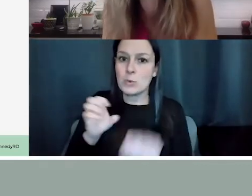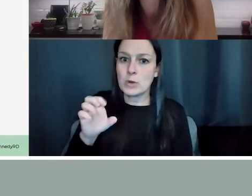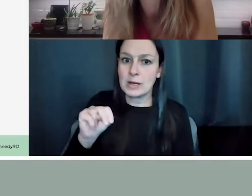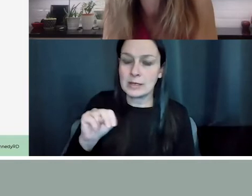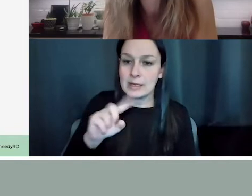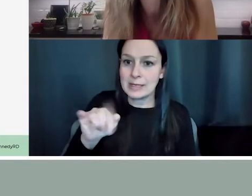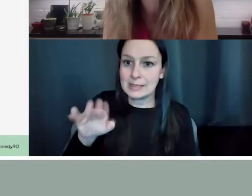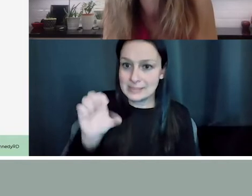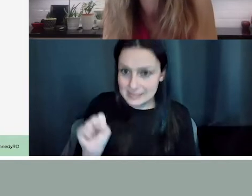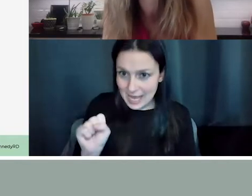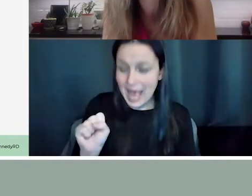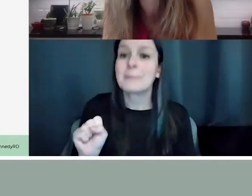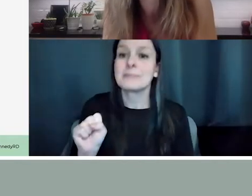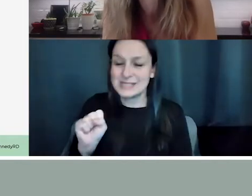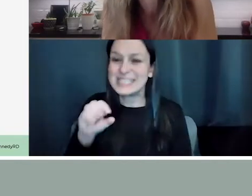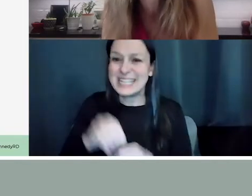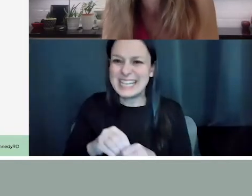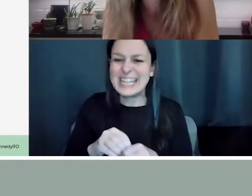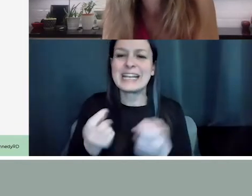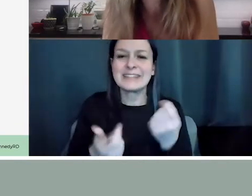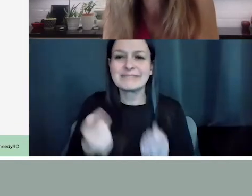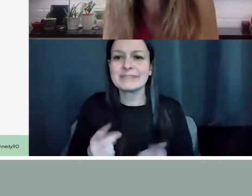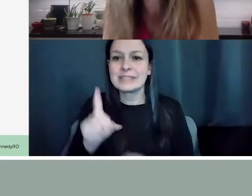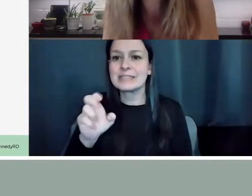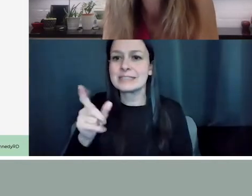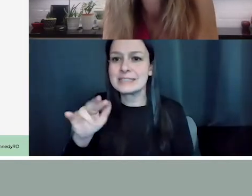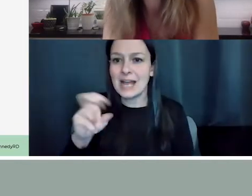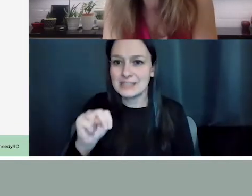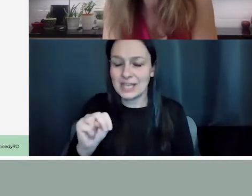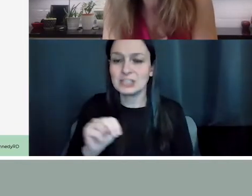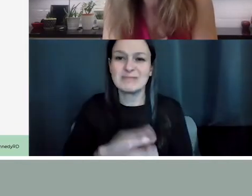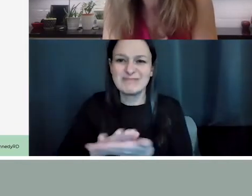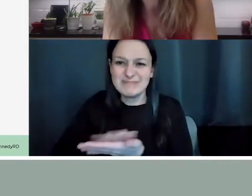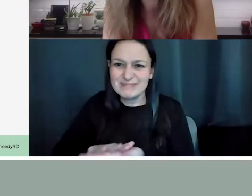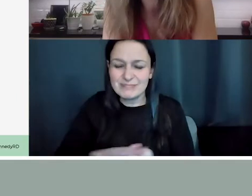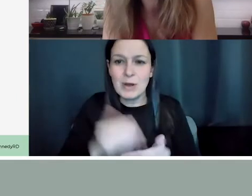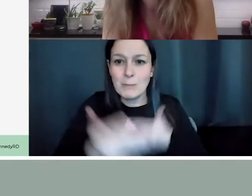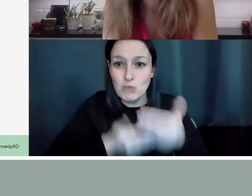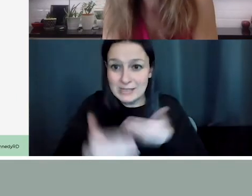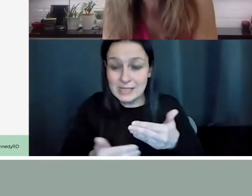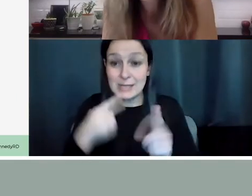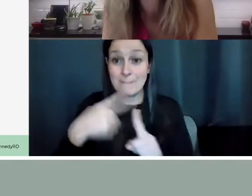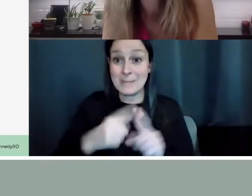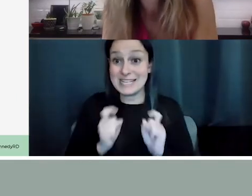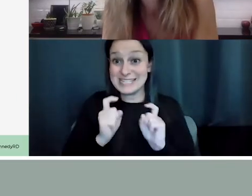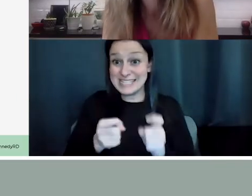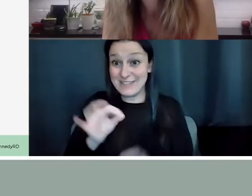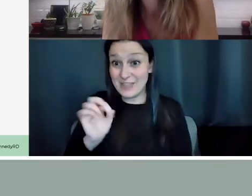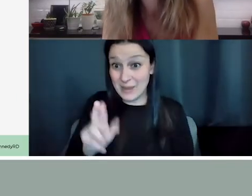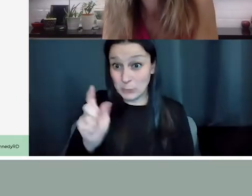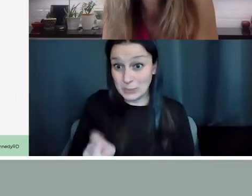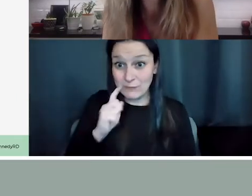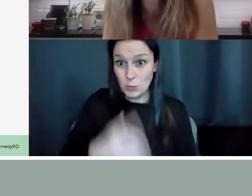our detoxification processes. They can also help give us the fiber that we need for gut health.